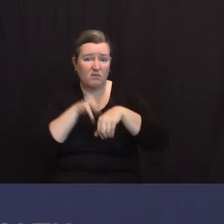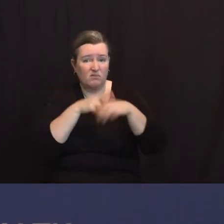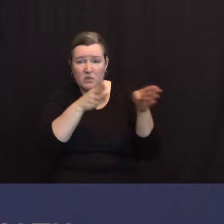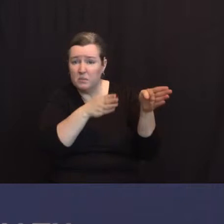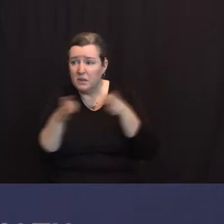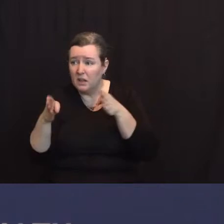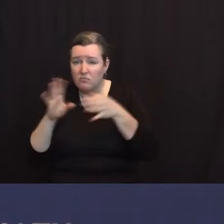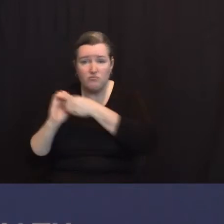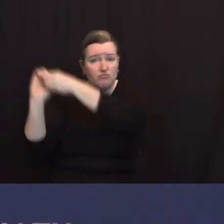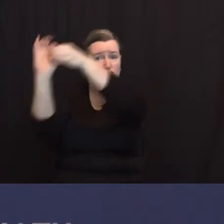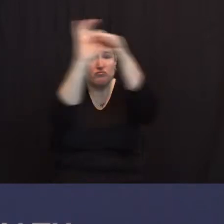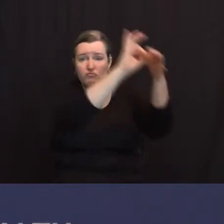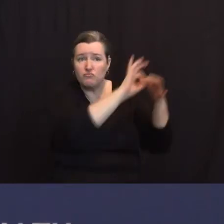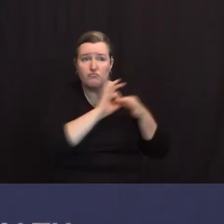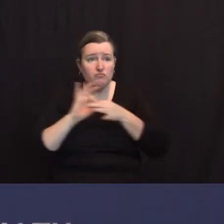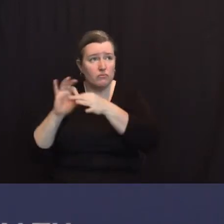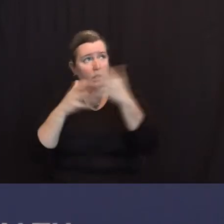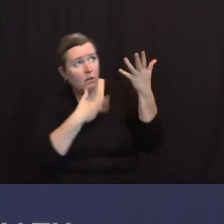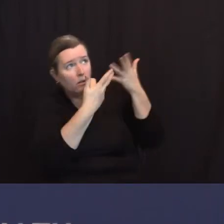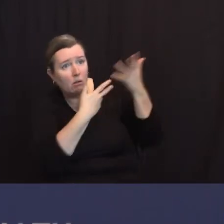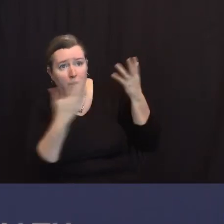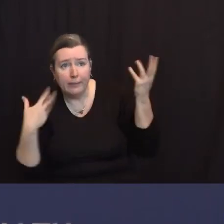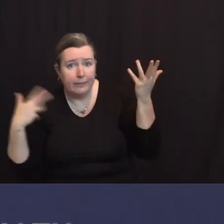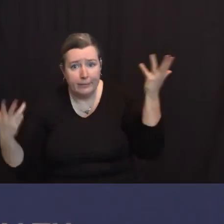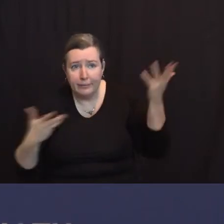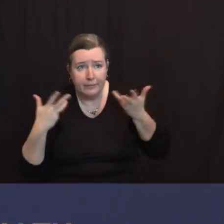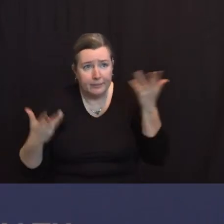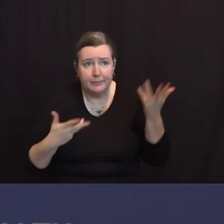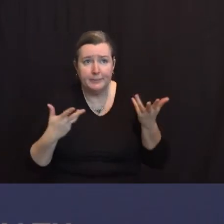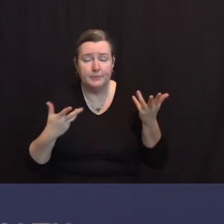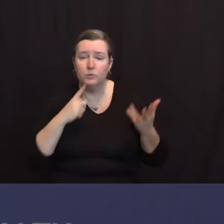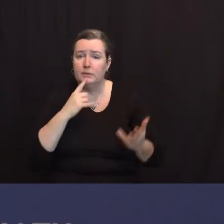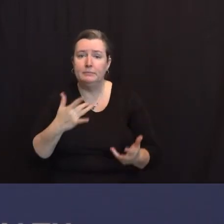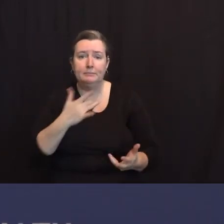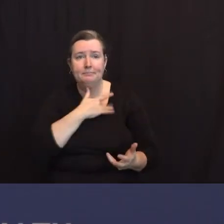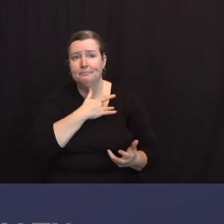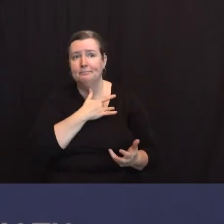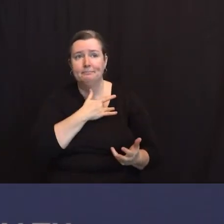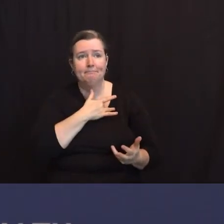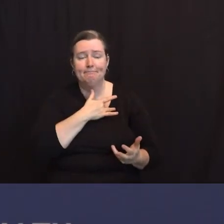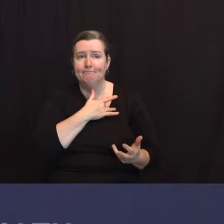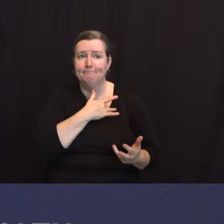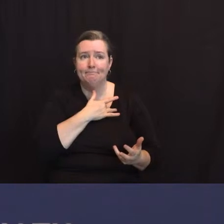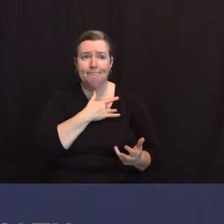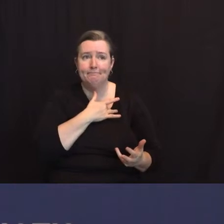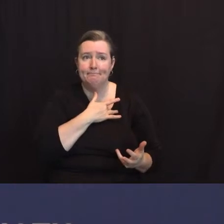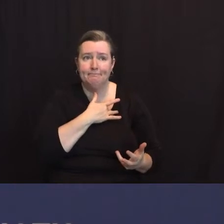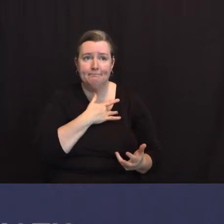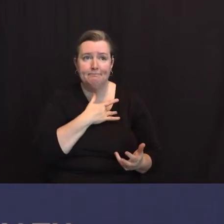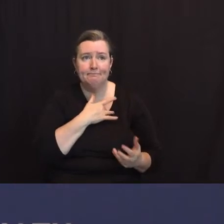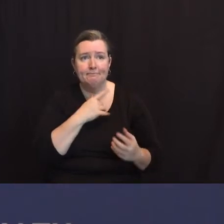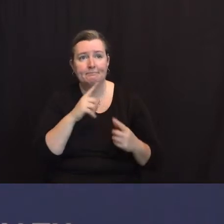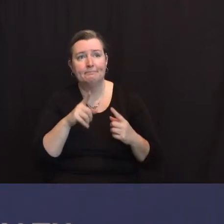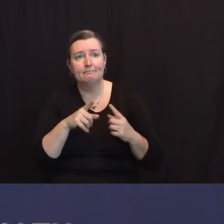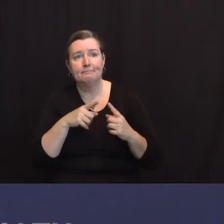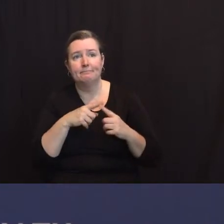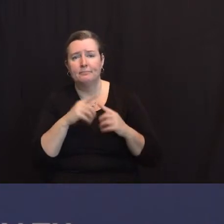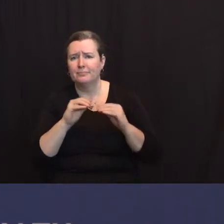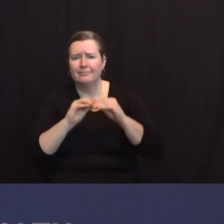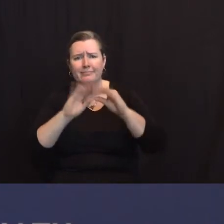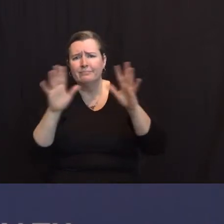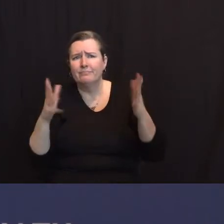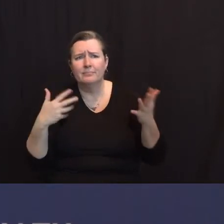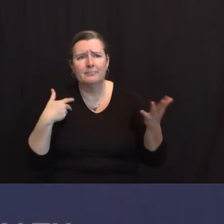what really galled me was in these Bob Woodward book tapes, when it was quite clear the federal administration knew